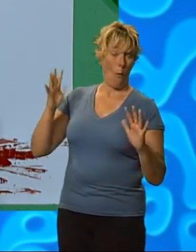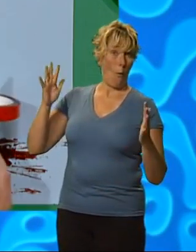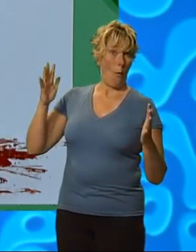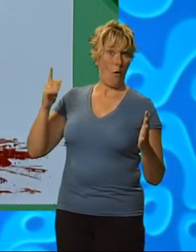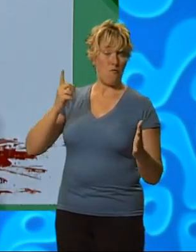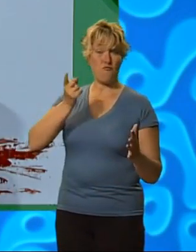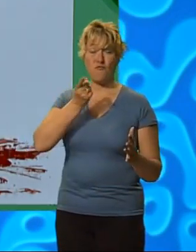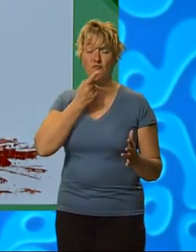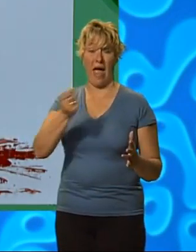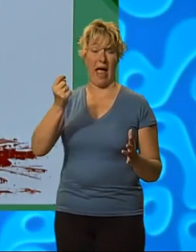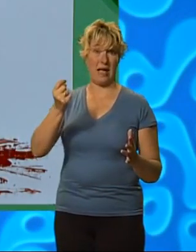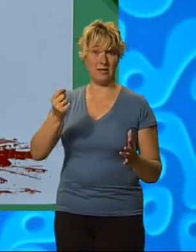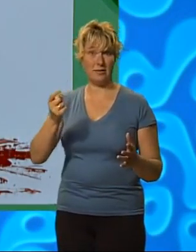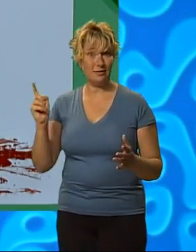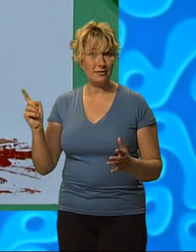bright red